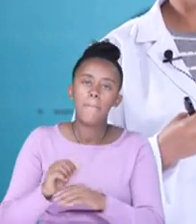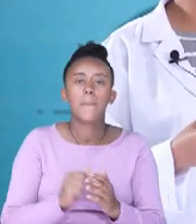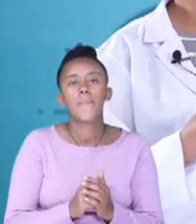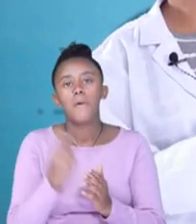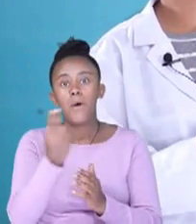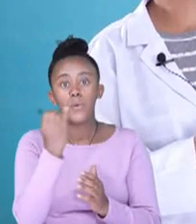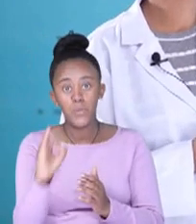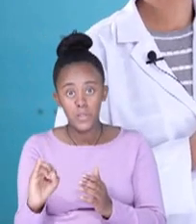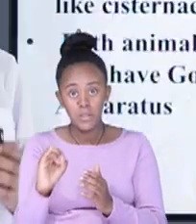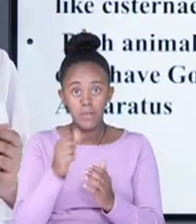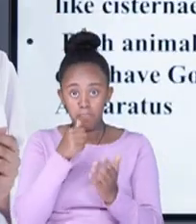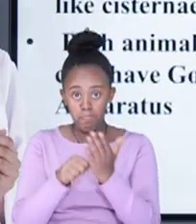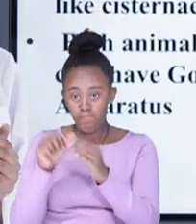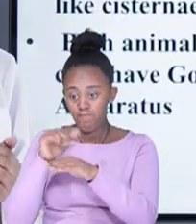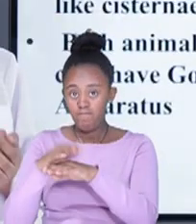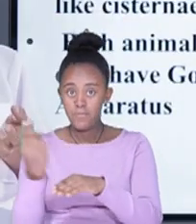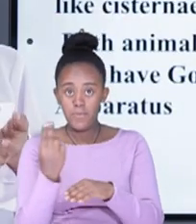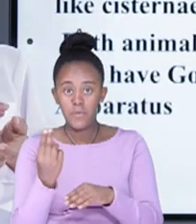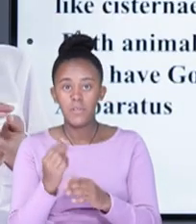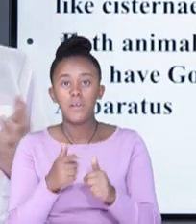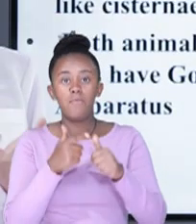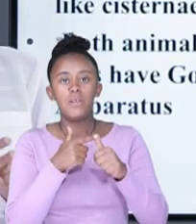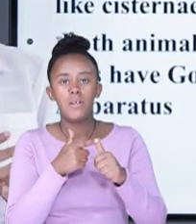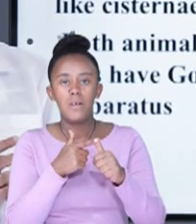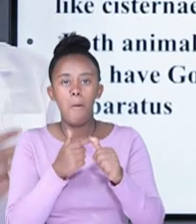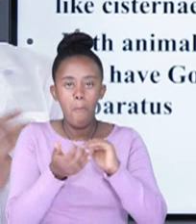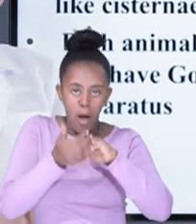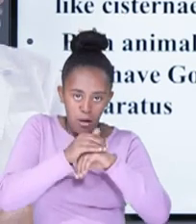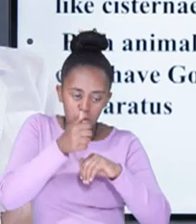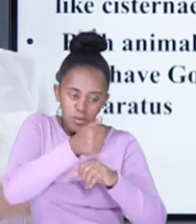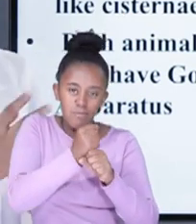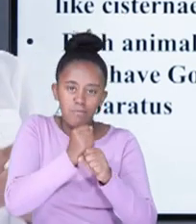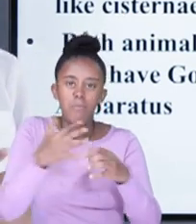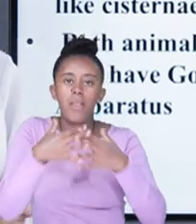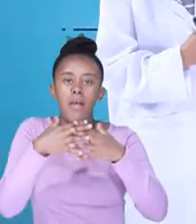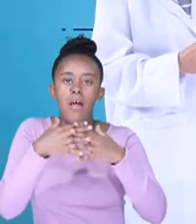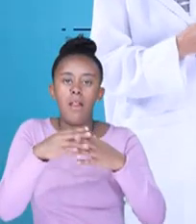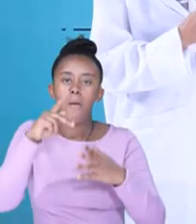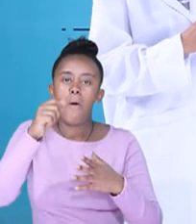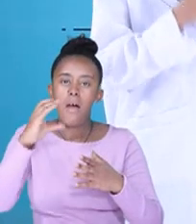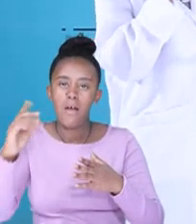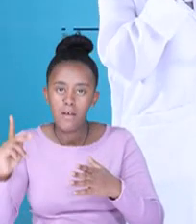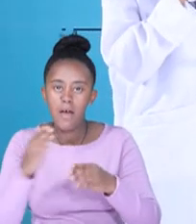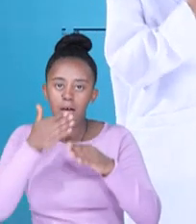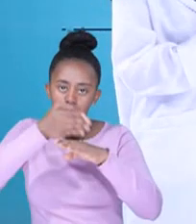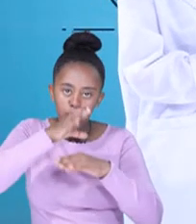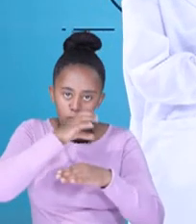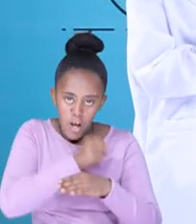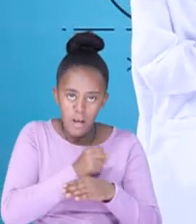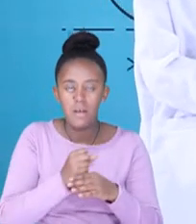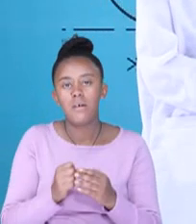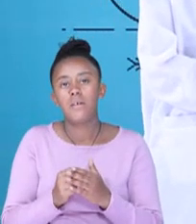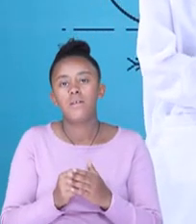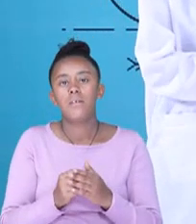by using post office, the first point is to pack the material or the message. After that, you will